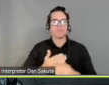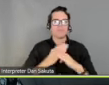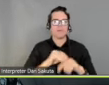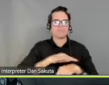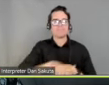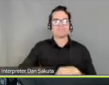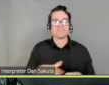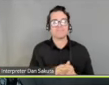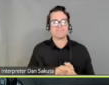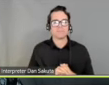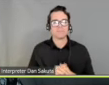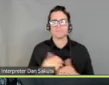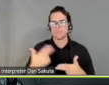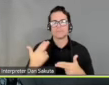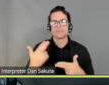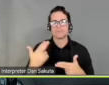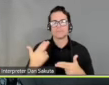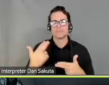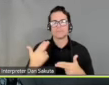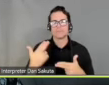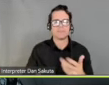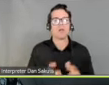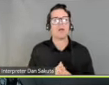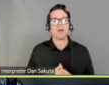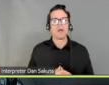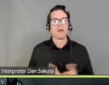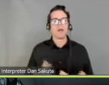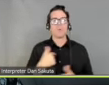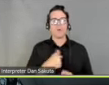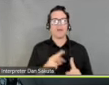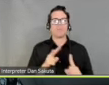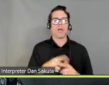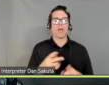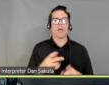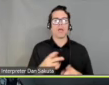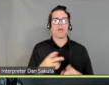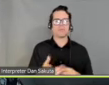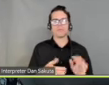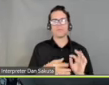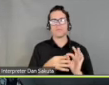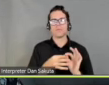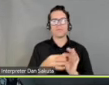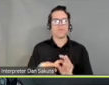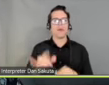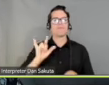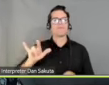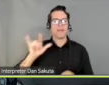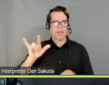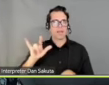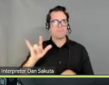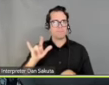please. So I'll move through this really quickly. We applied this early on in the pandemic to flying, airplane travel. Next slide.